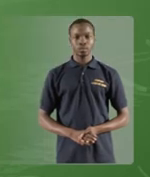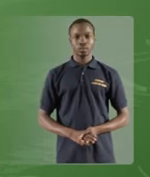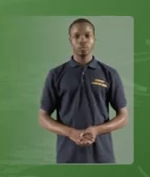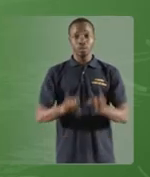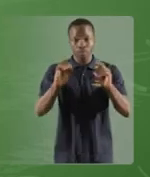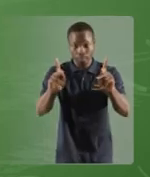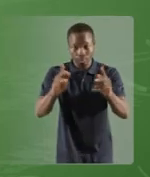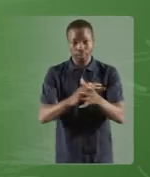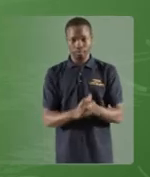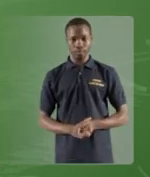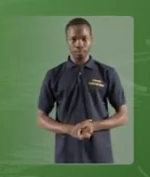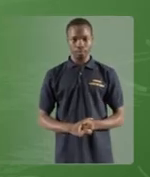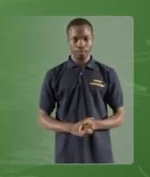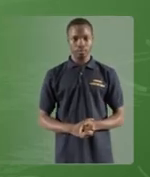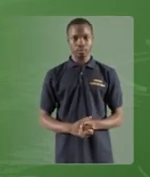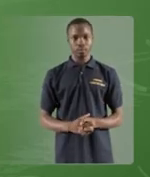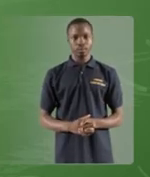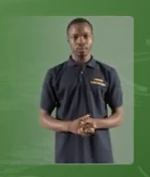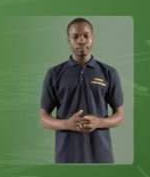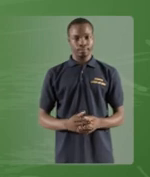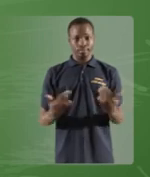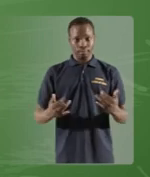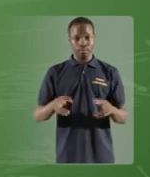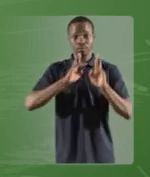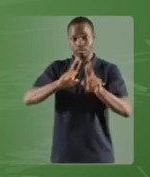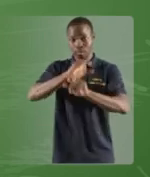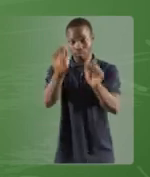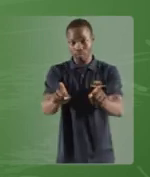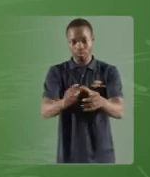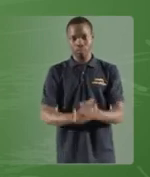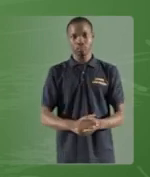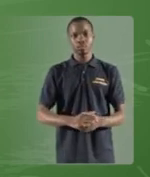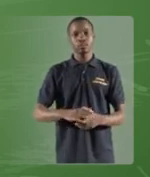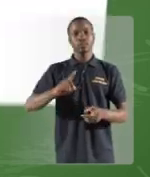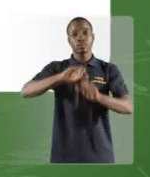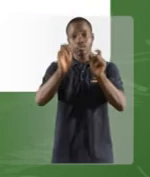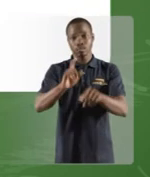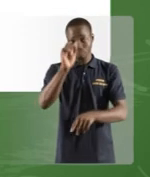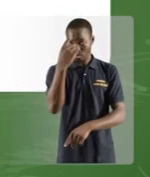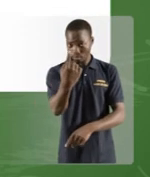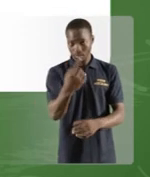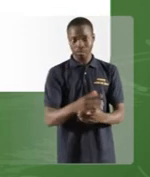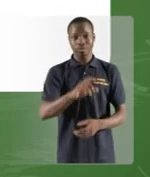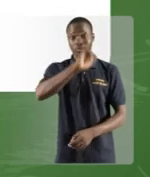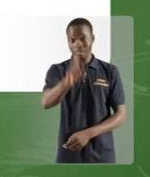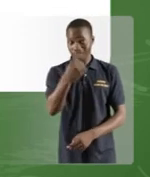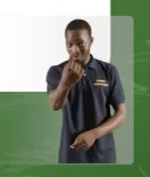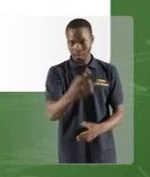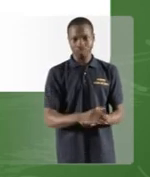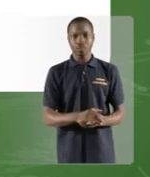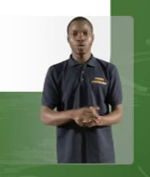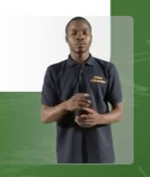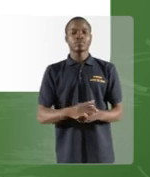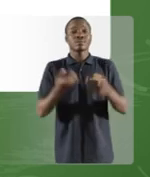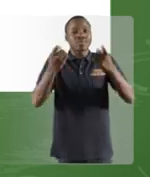All right, that's good. Now, let's correct it. Question 1, when did you go to the fashion show? Did